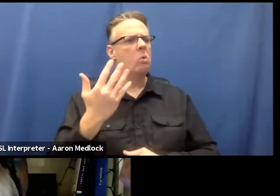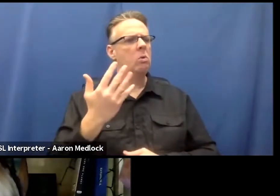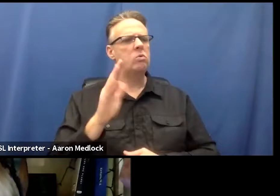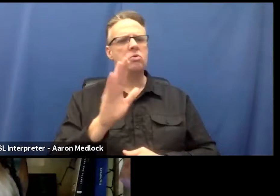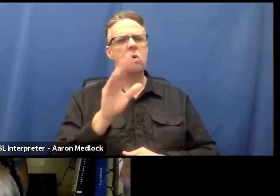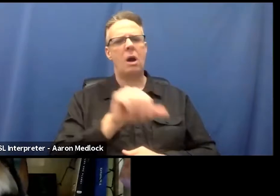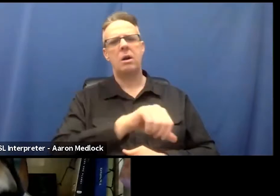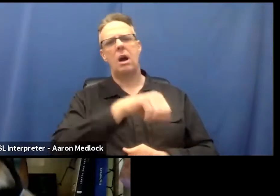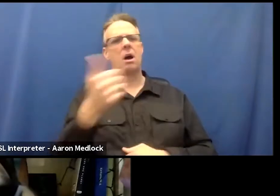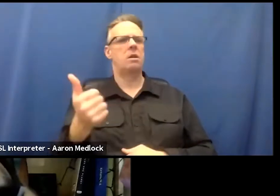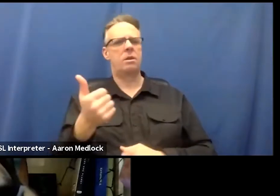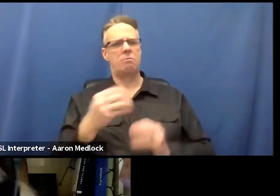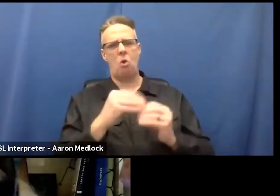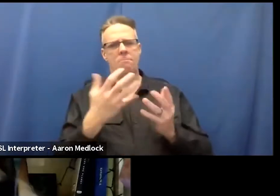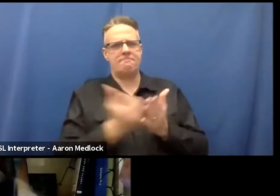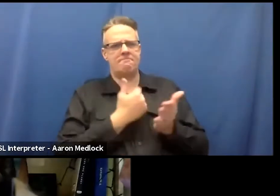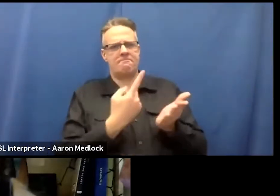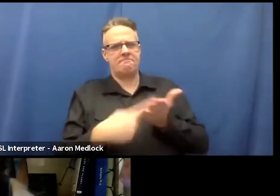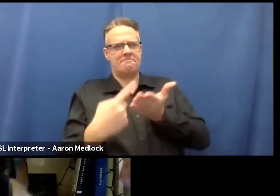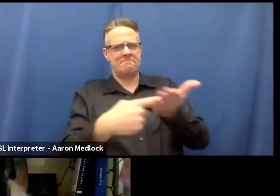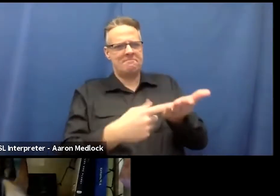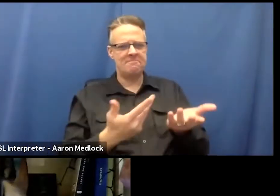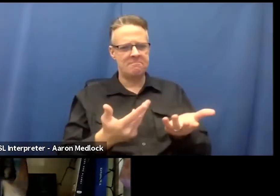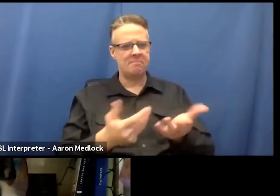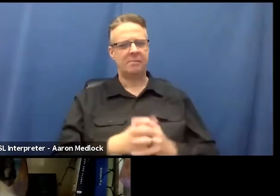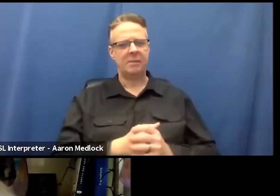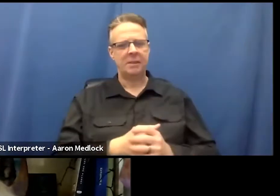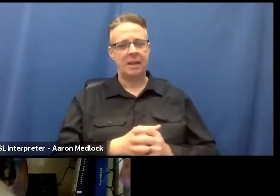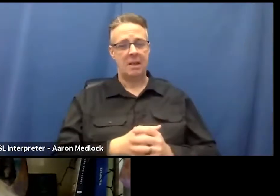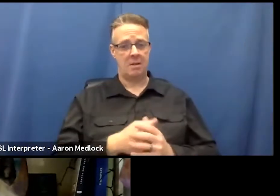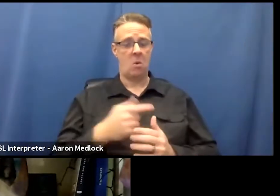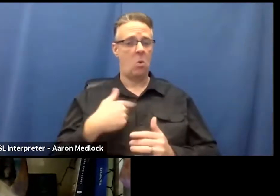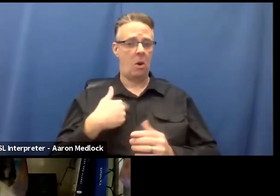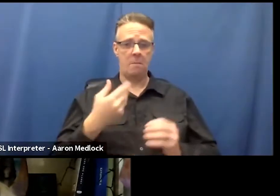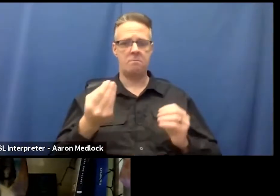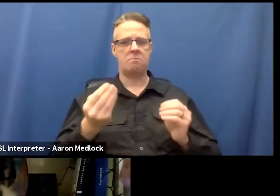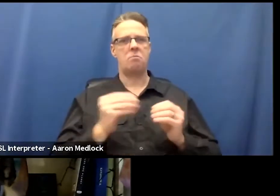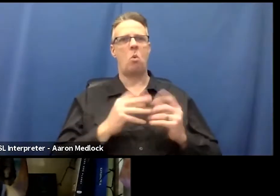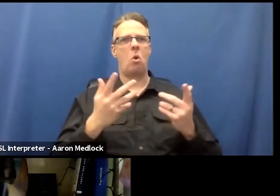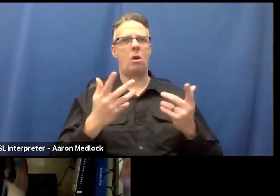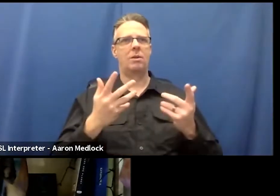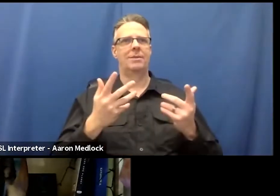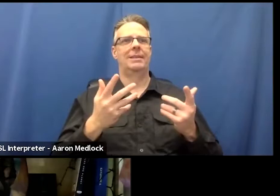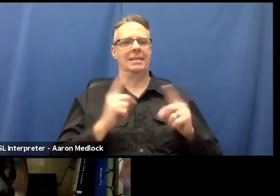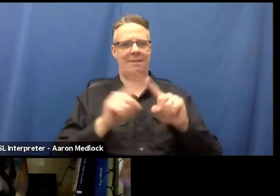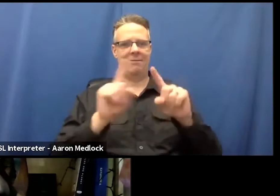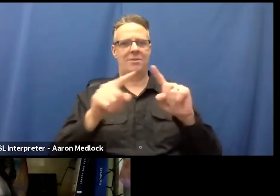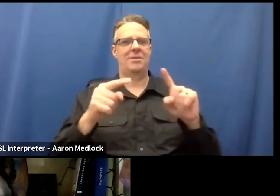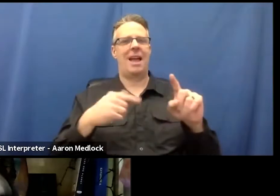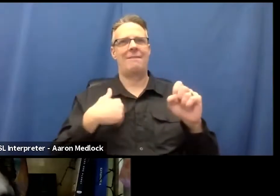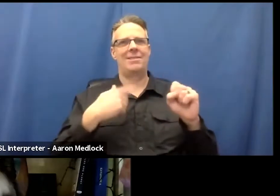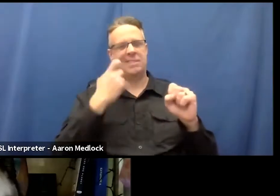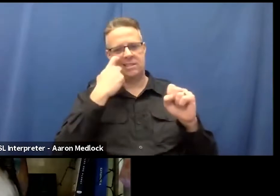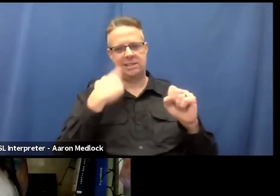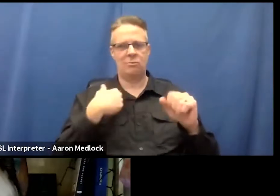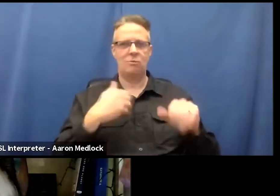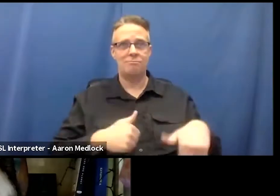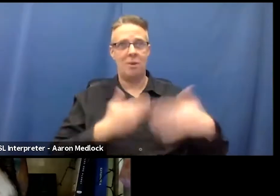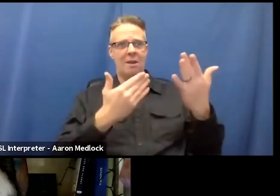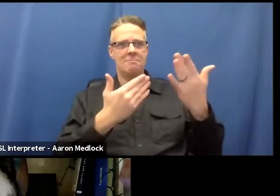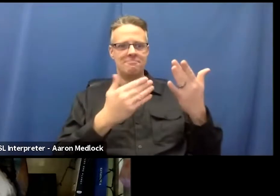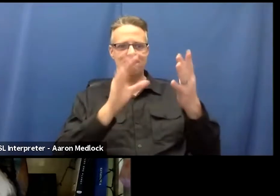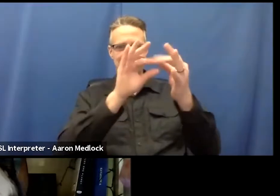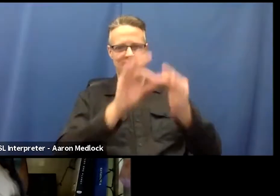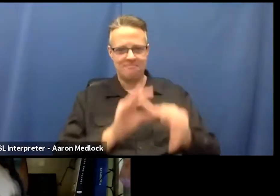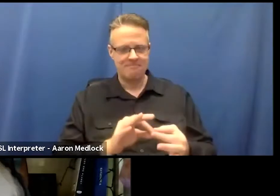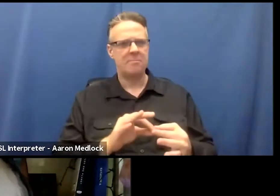wanted to take this discussion, because I think this, we're opening up a large range of things. But I think these are all